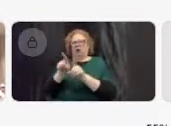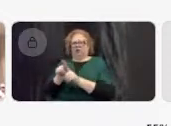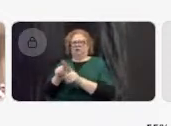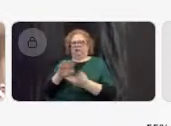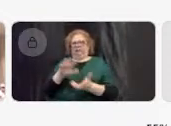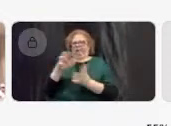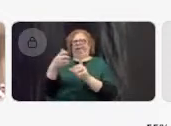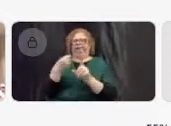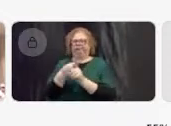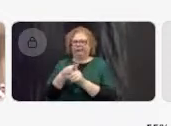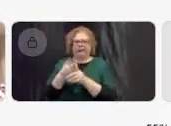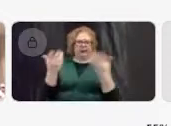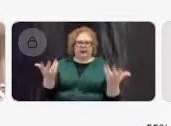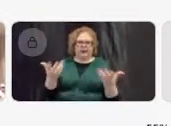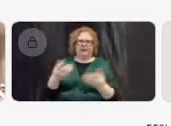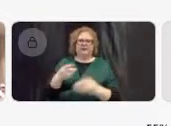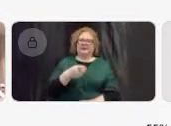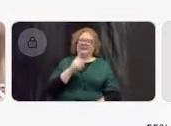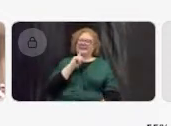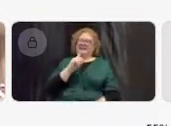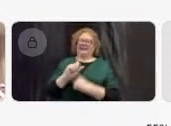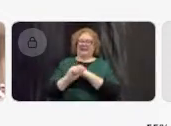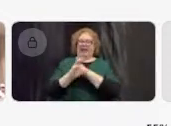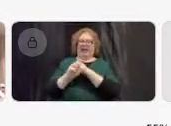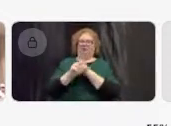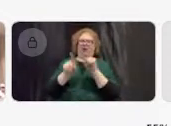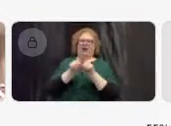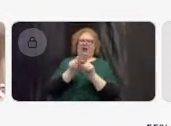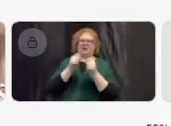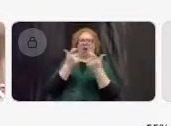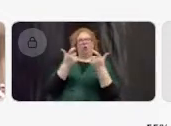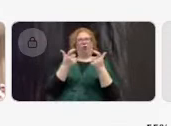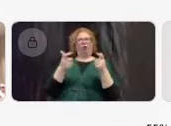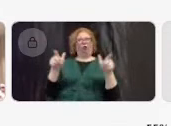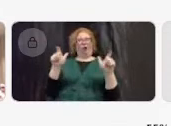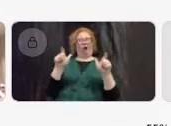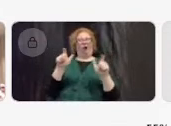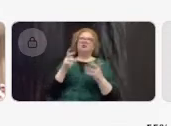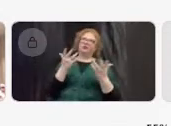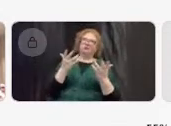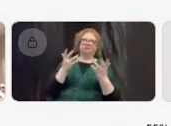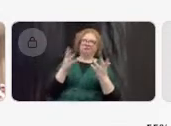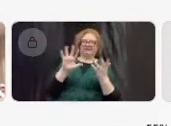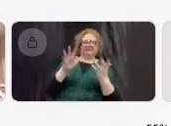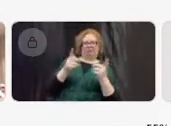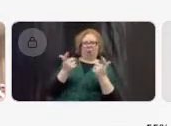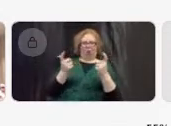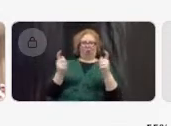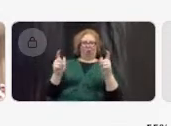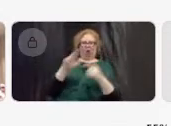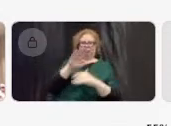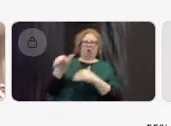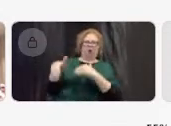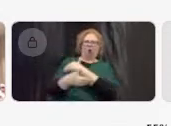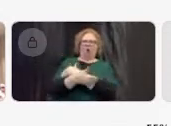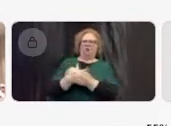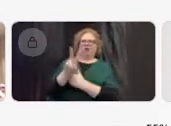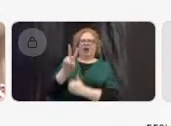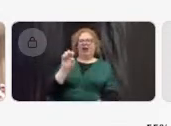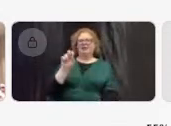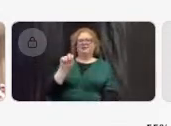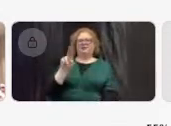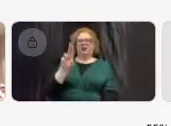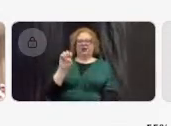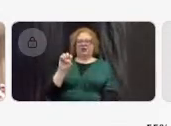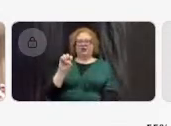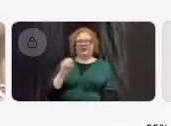it was advertised as a rather large overnight venue. At least at one point in time, just this last Friday, a